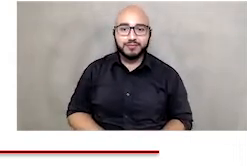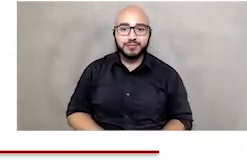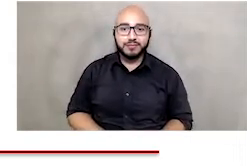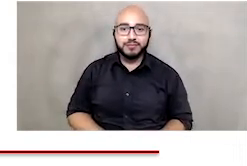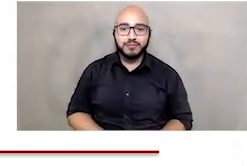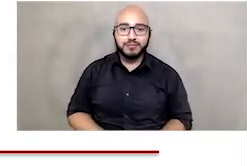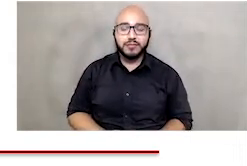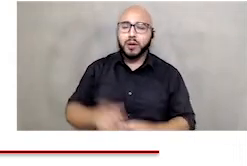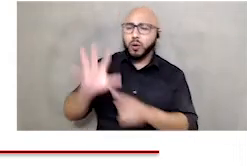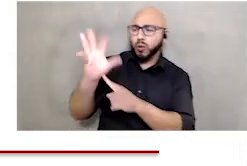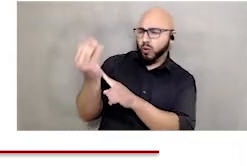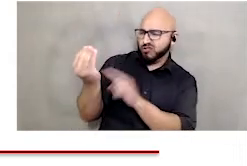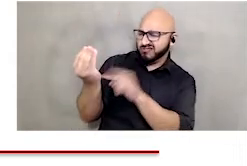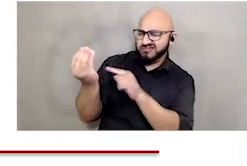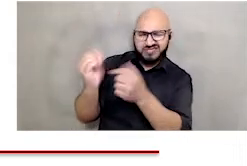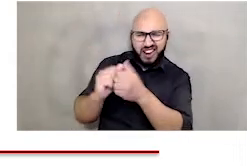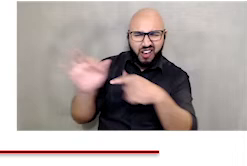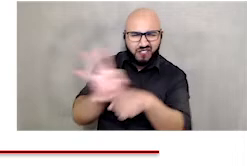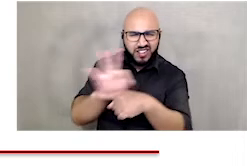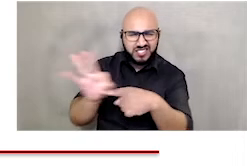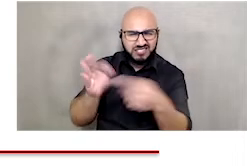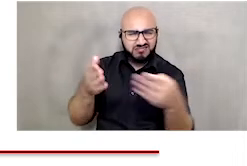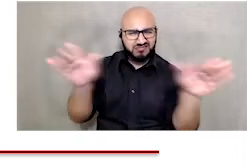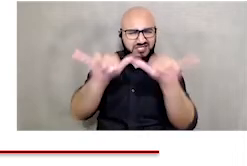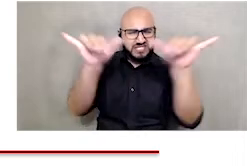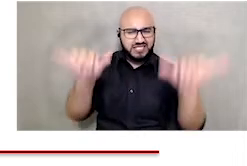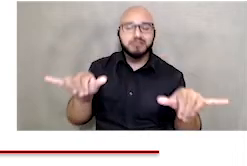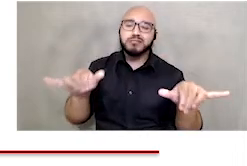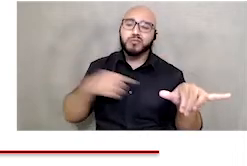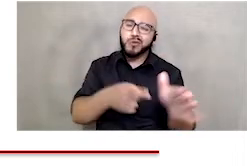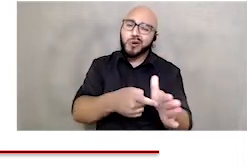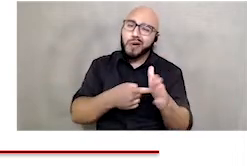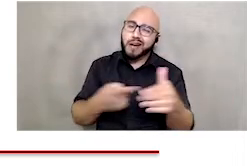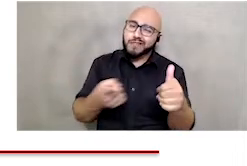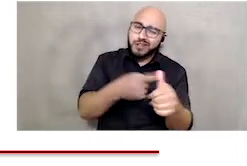Understanding how culture functions as a system requires discussing its components.